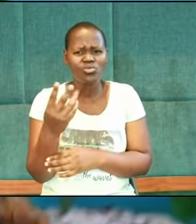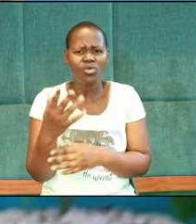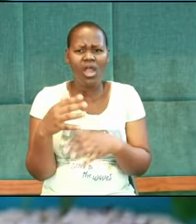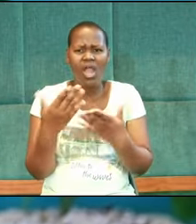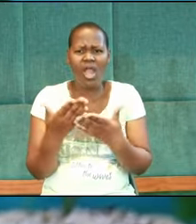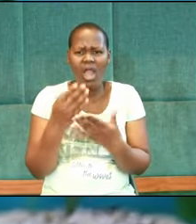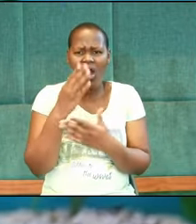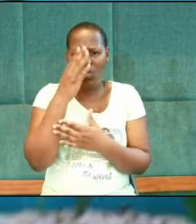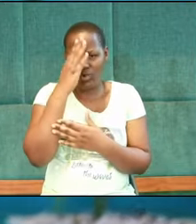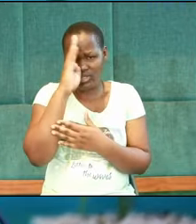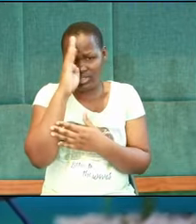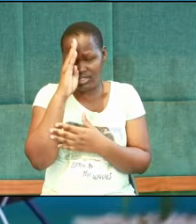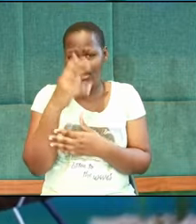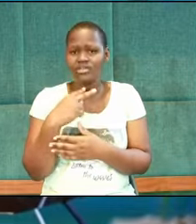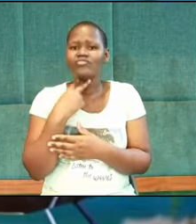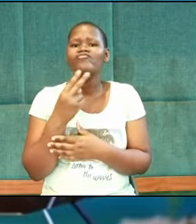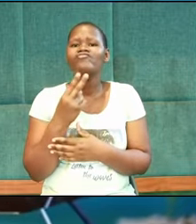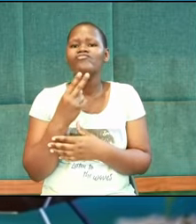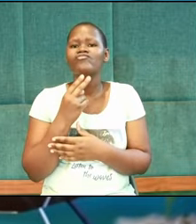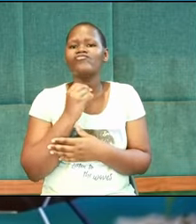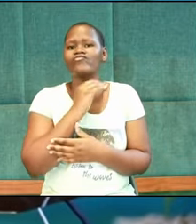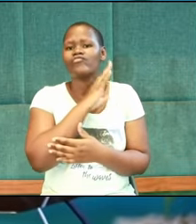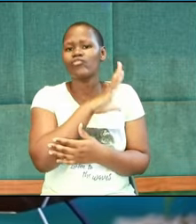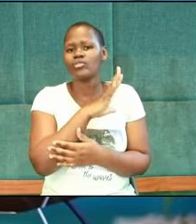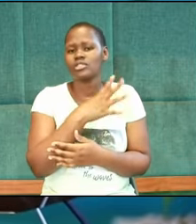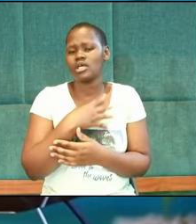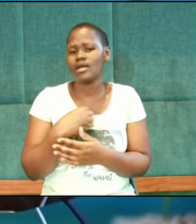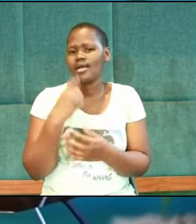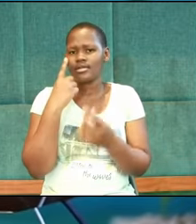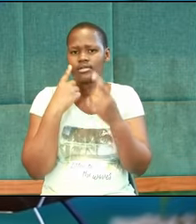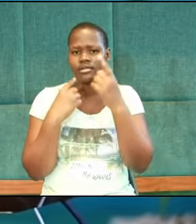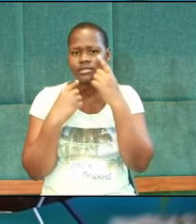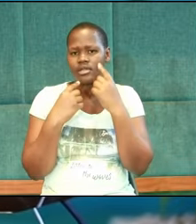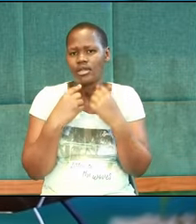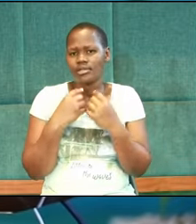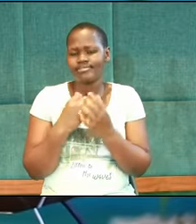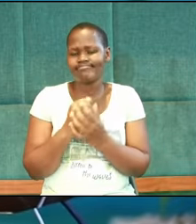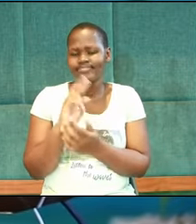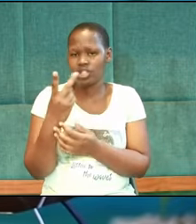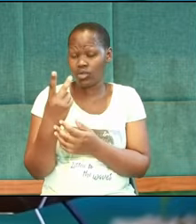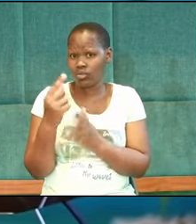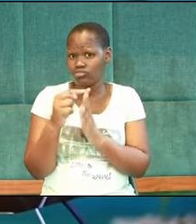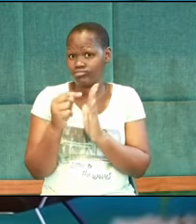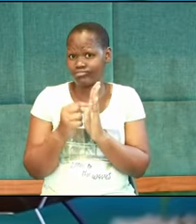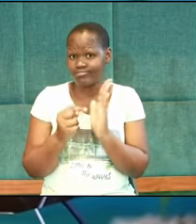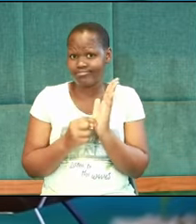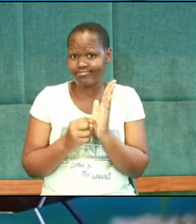Lazarus, he lifted up his voice and cried. The second point,